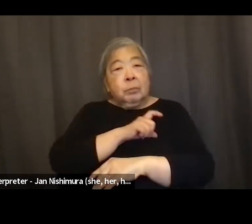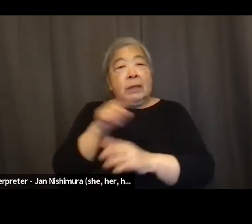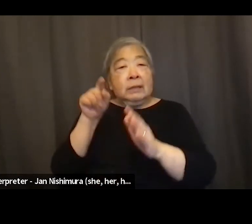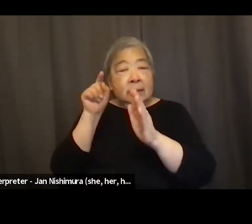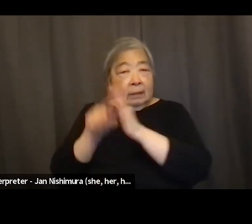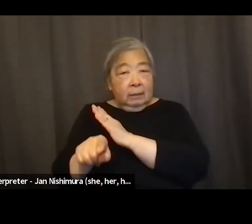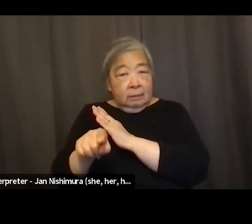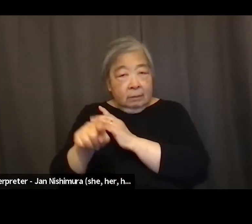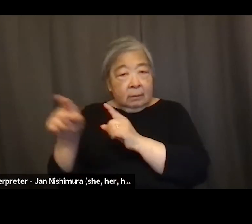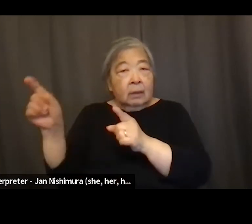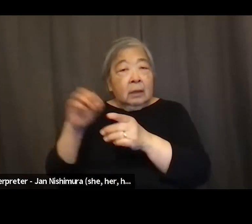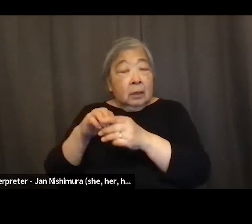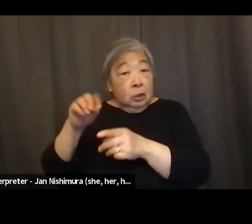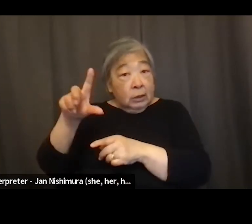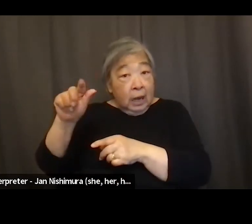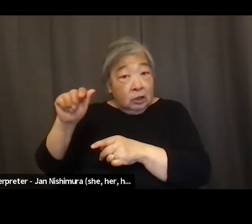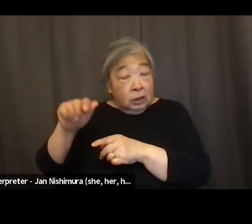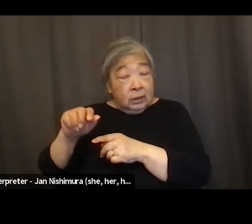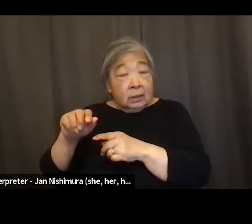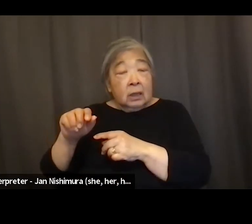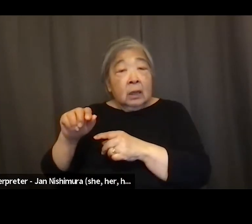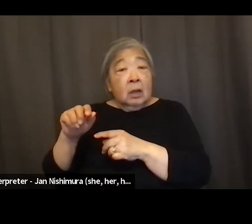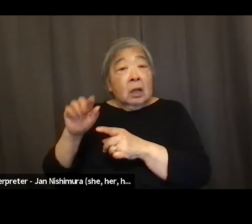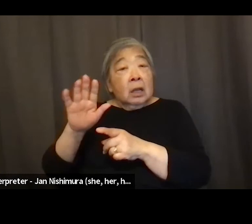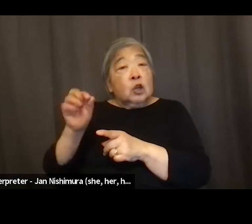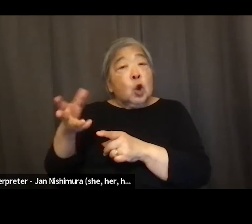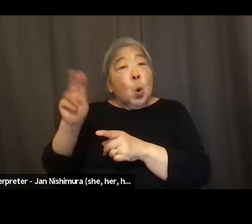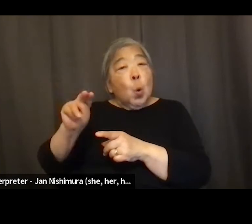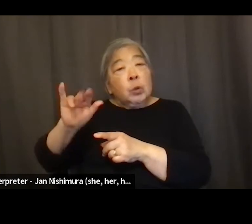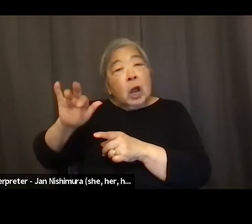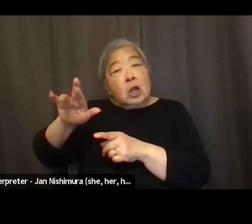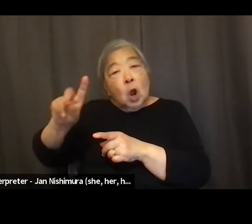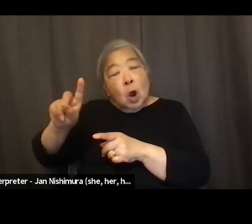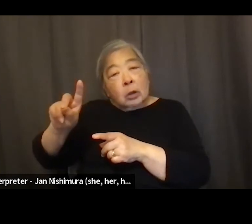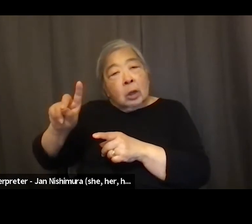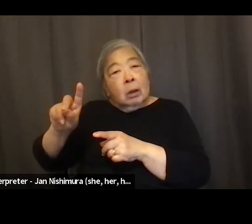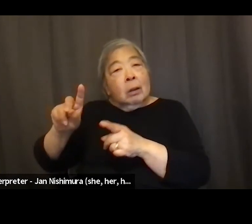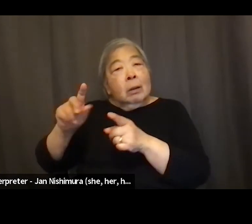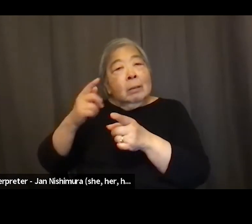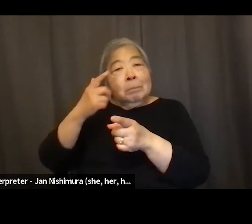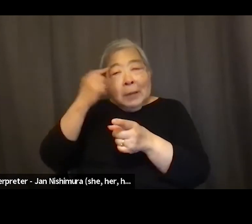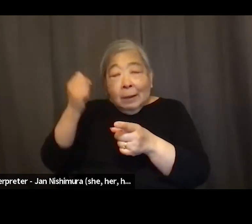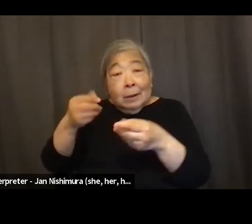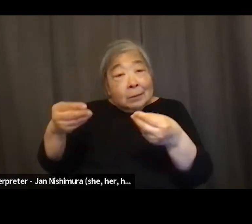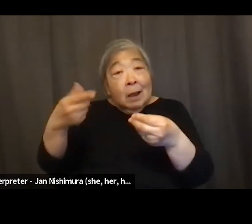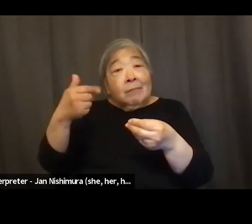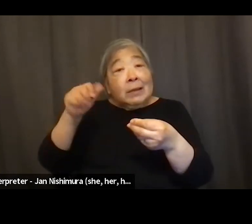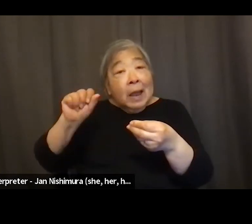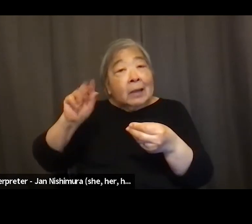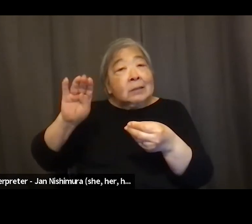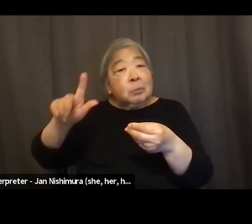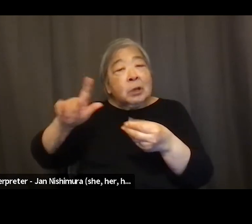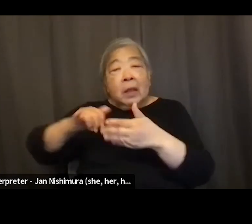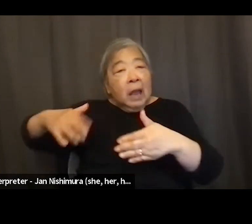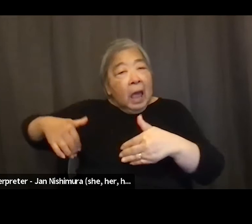Love in Los Angeles in her own yard over an unpaid gas bill.